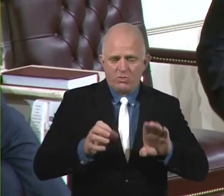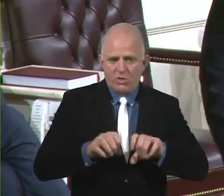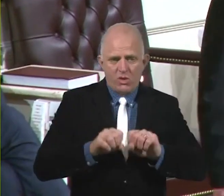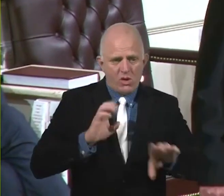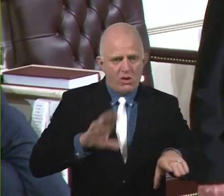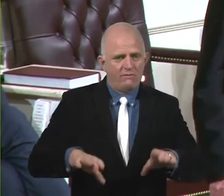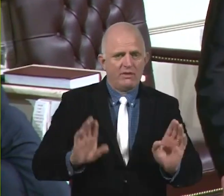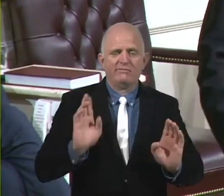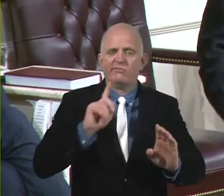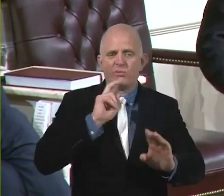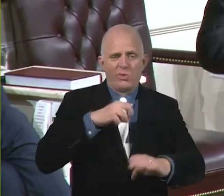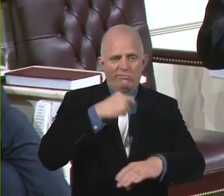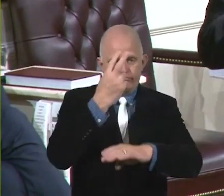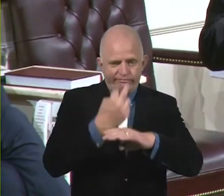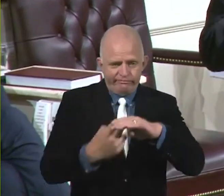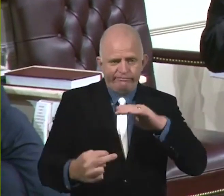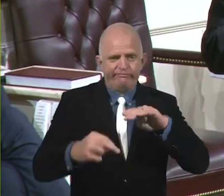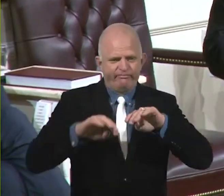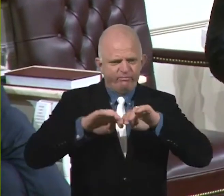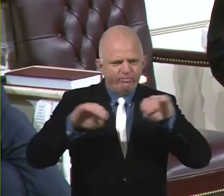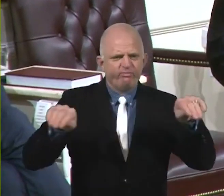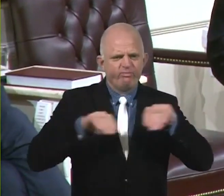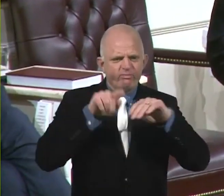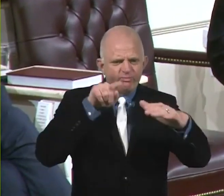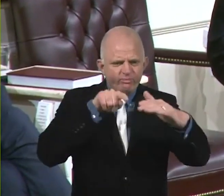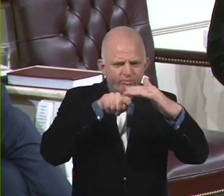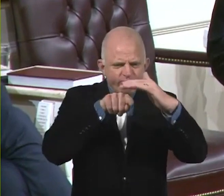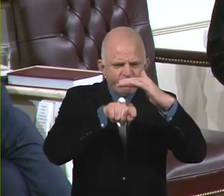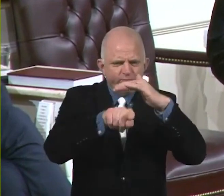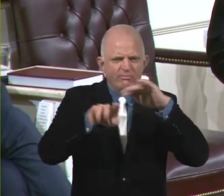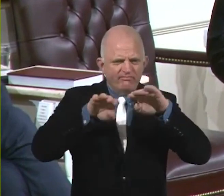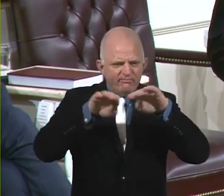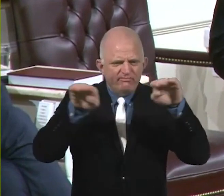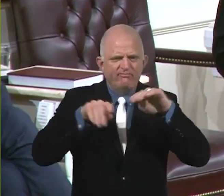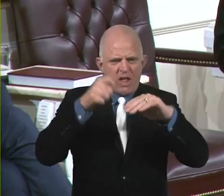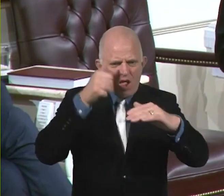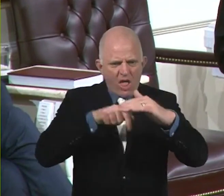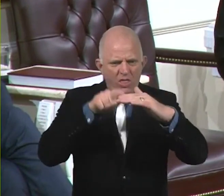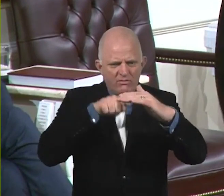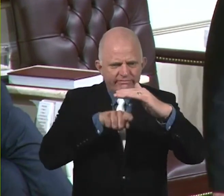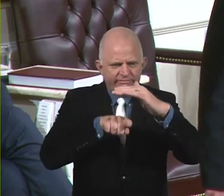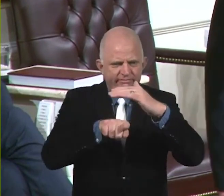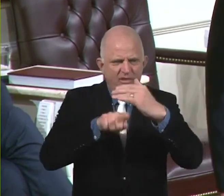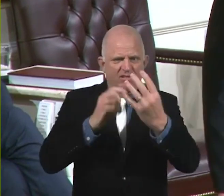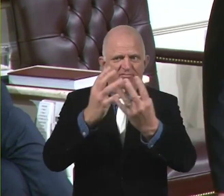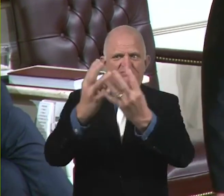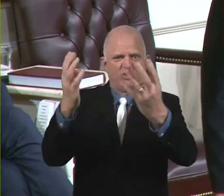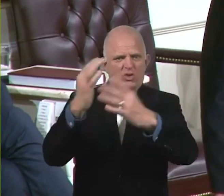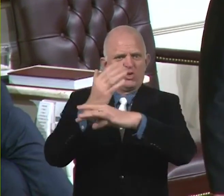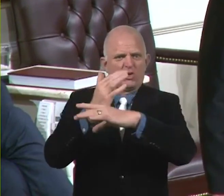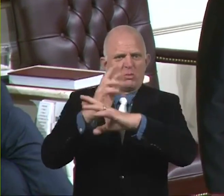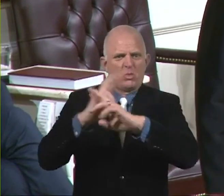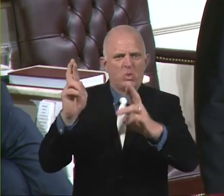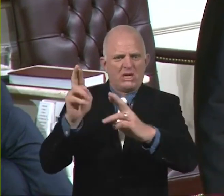in the river, and swam under enemy fire, the Rhine River.